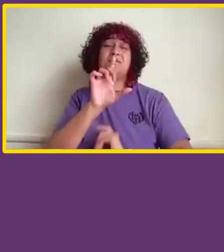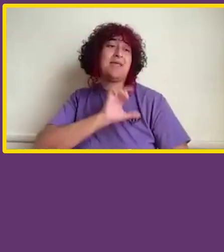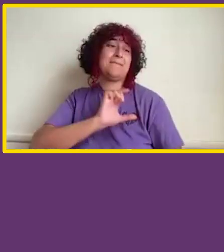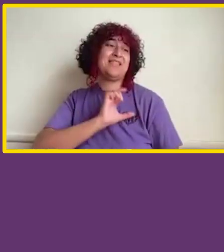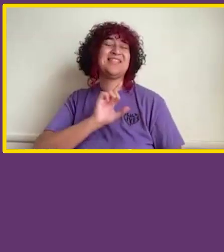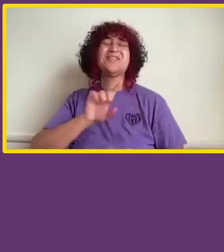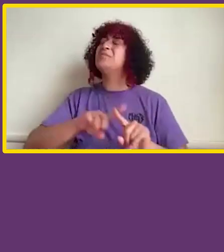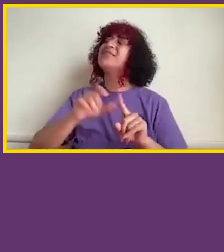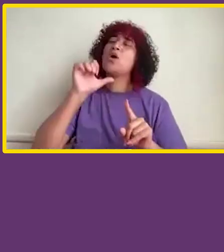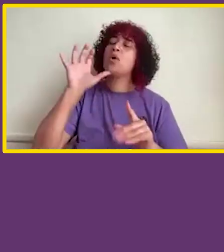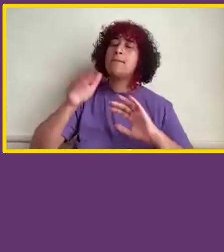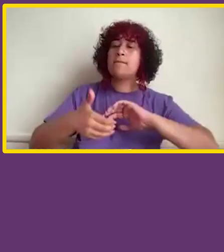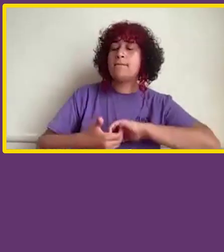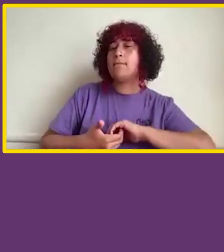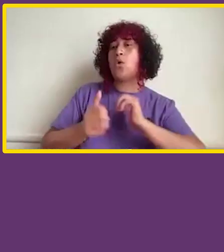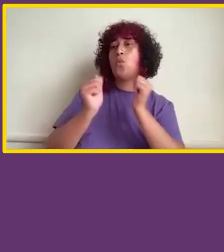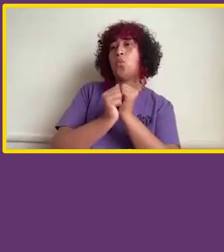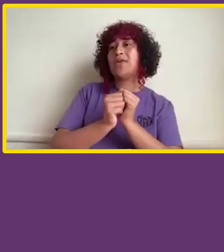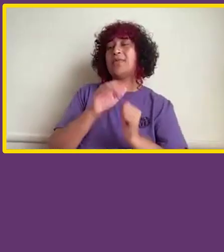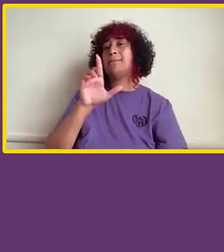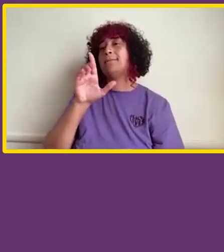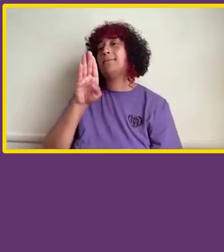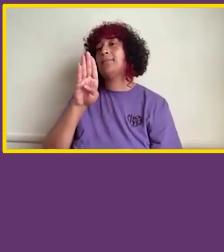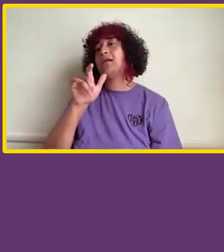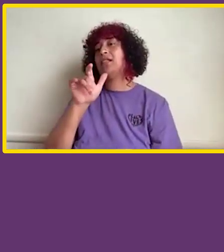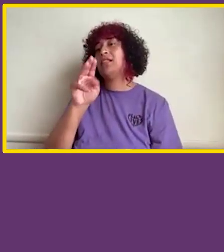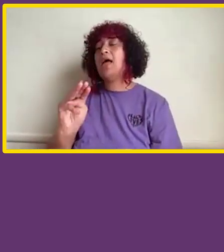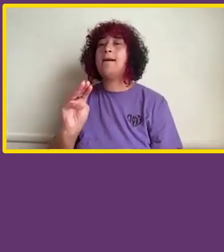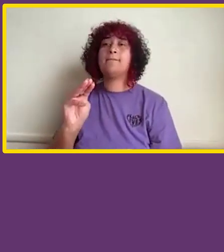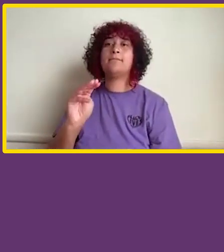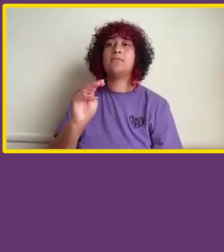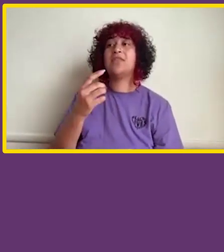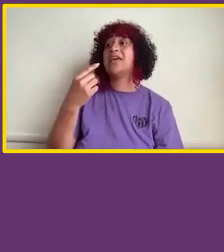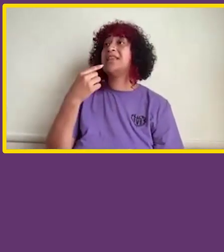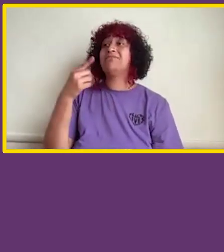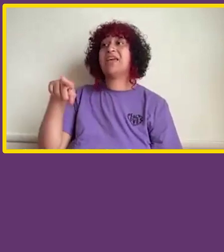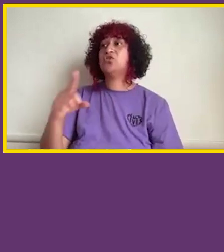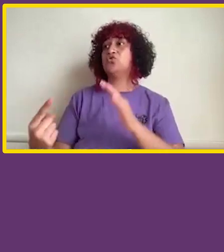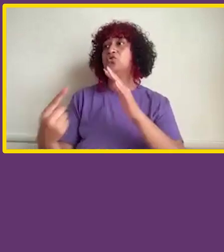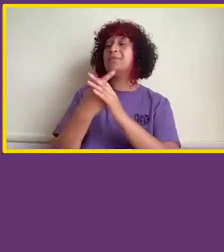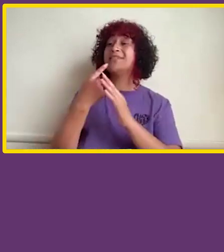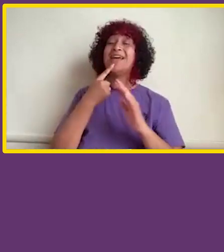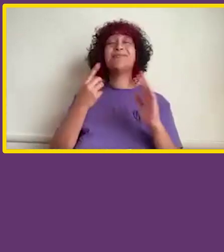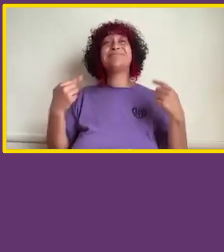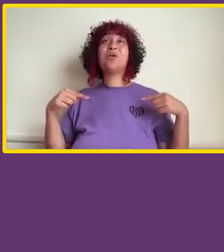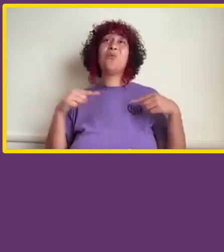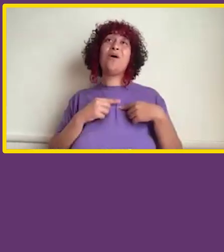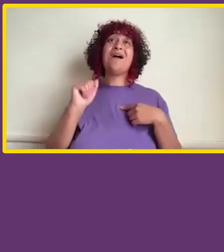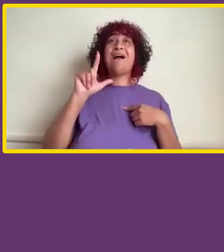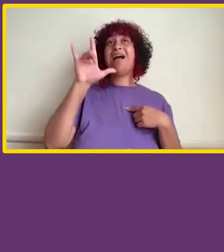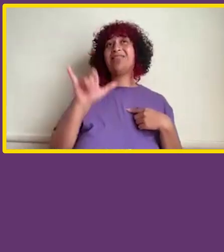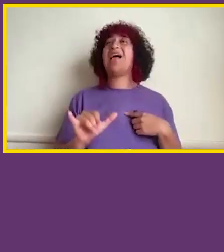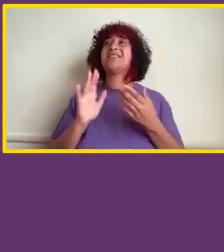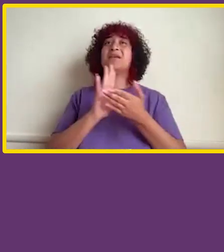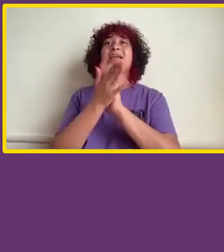partnership with Black women or Black Lives Matter. They just came and said, we're allies. It's this kind of corporatization of